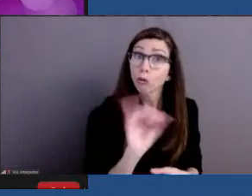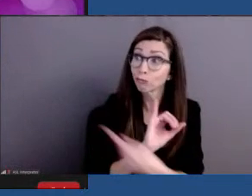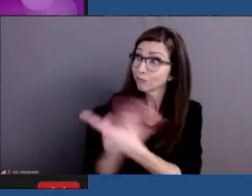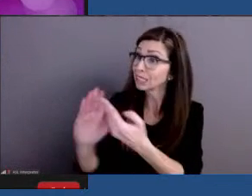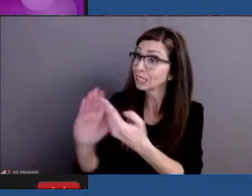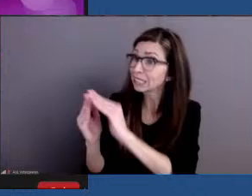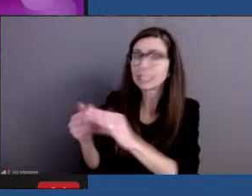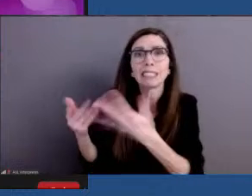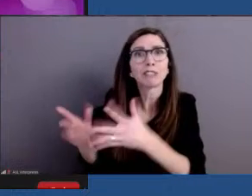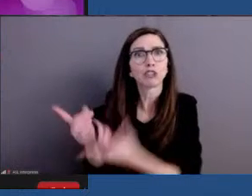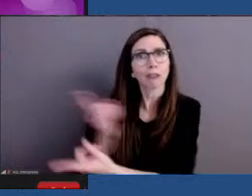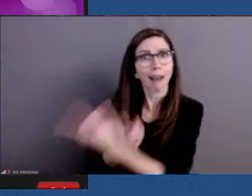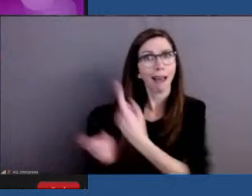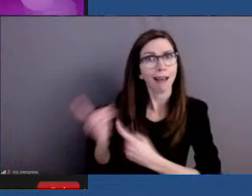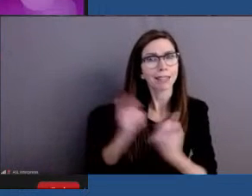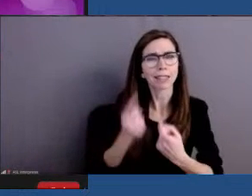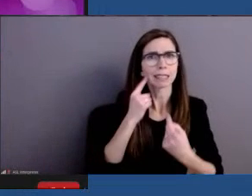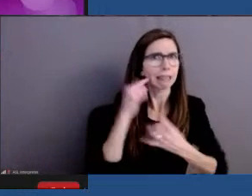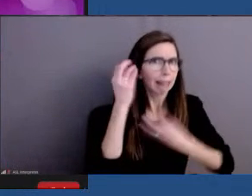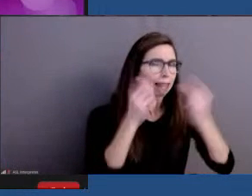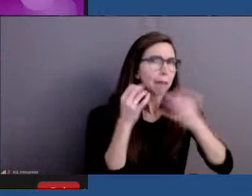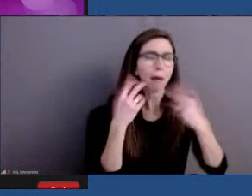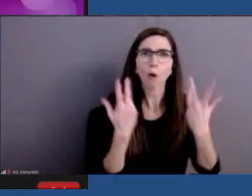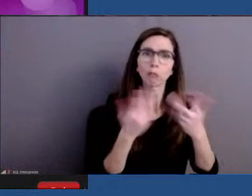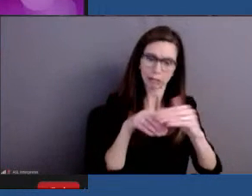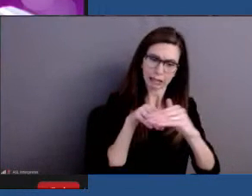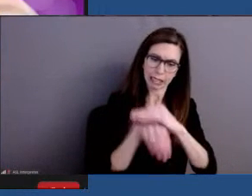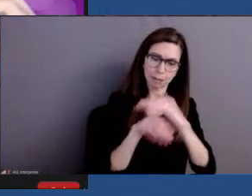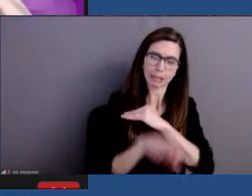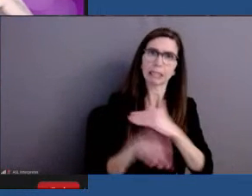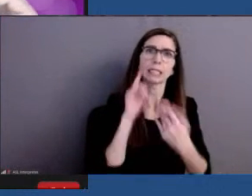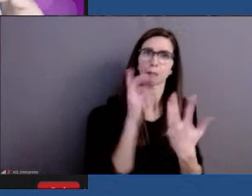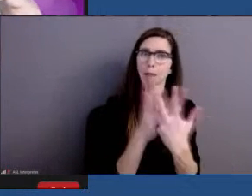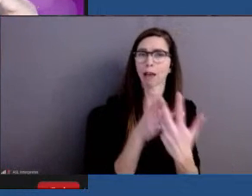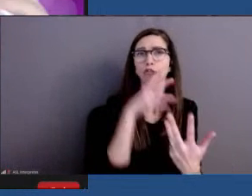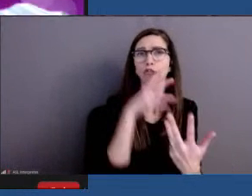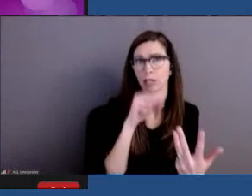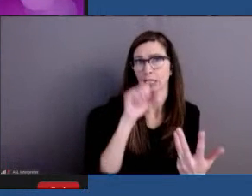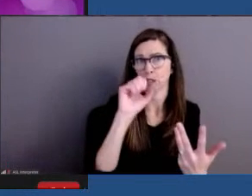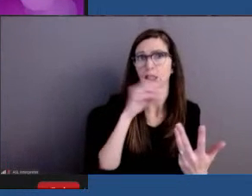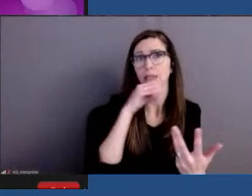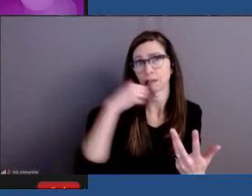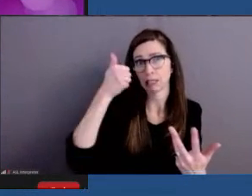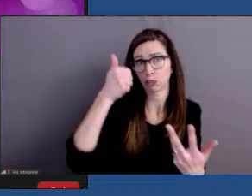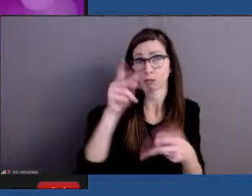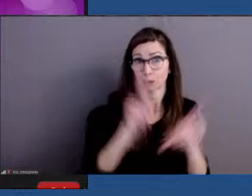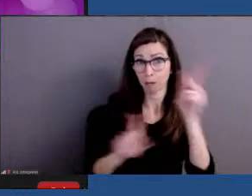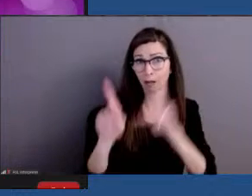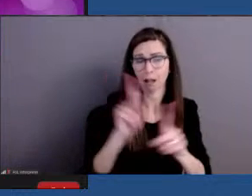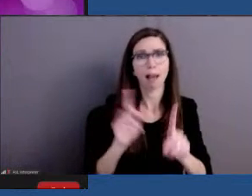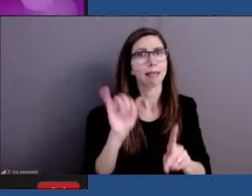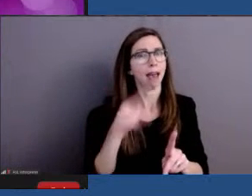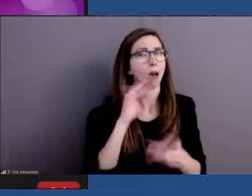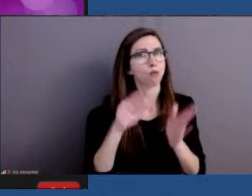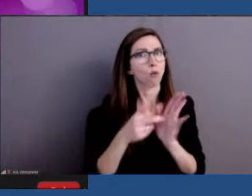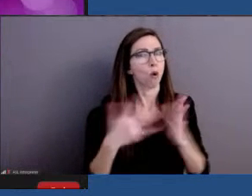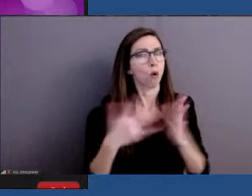broadly, including accessibility matters for seniors. And that's a role that we truly welcome and that we feel is essential to our